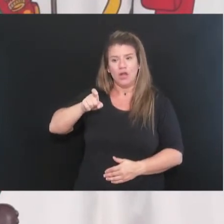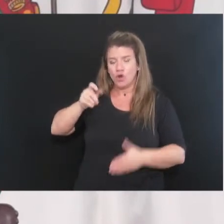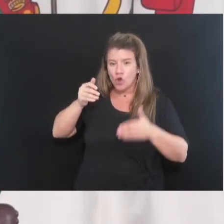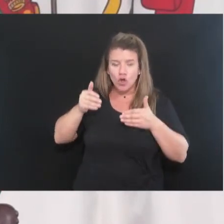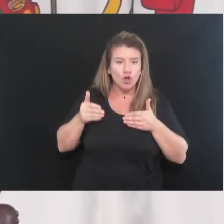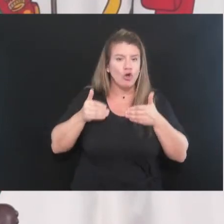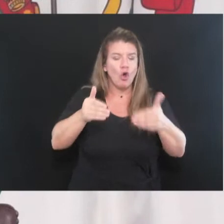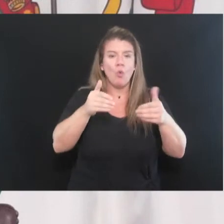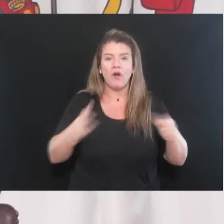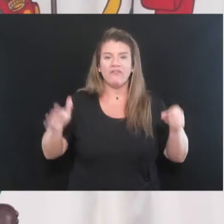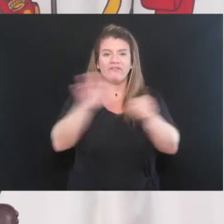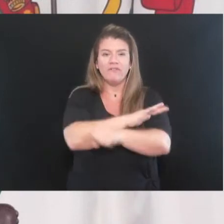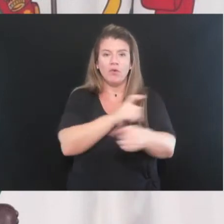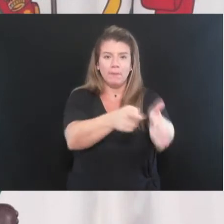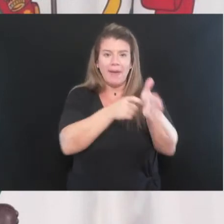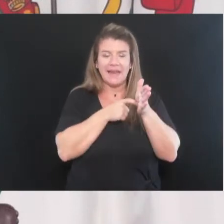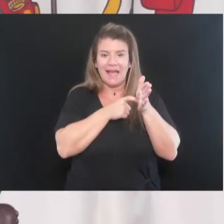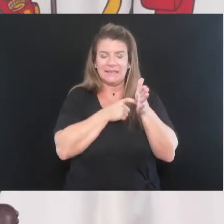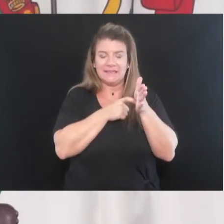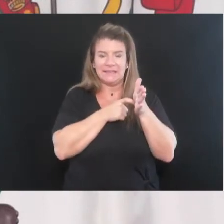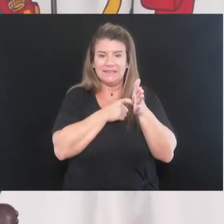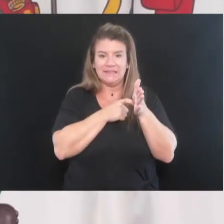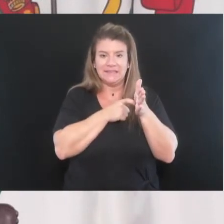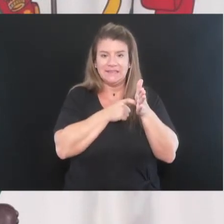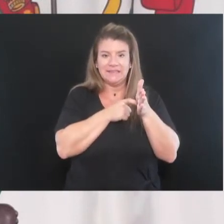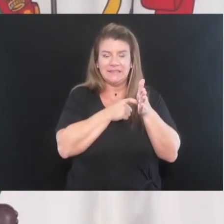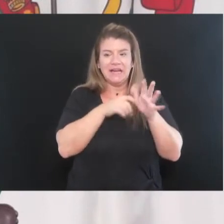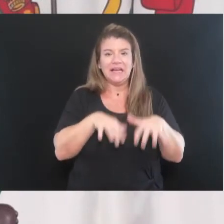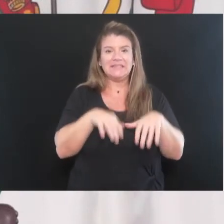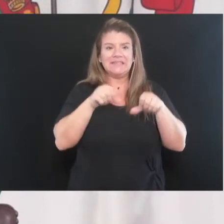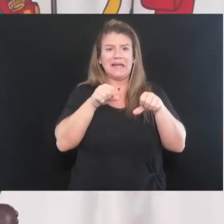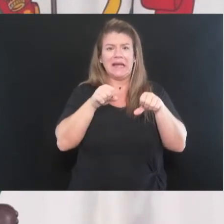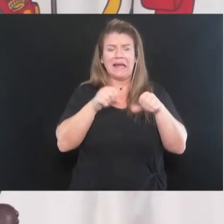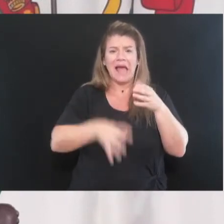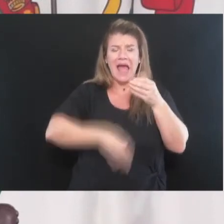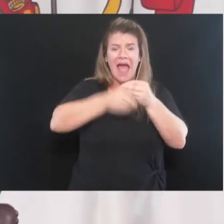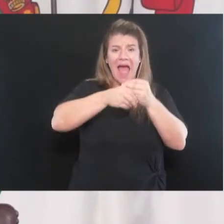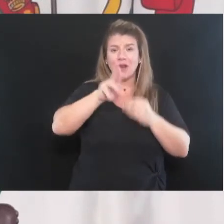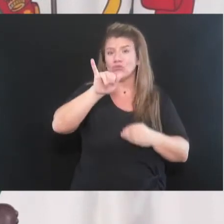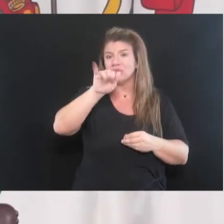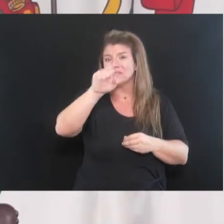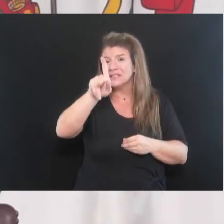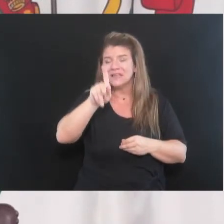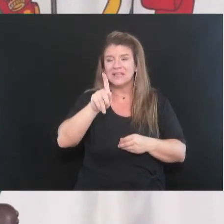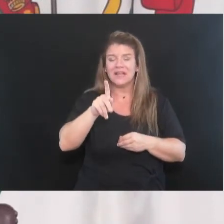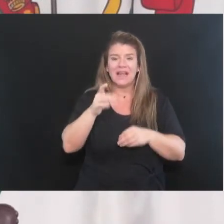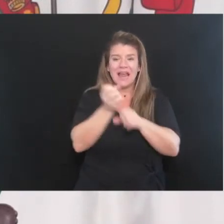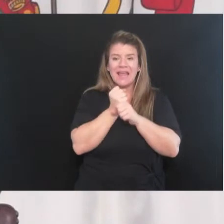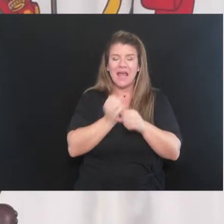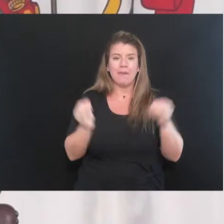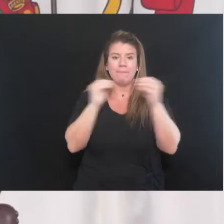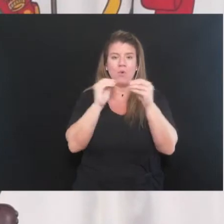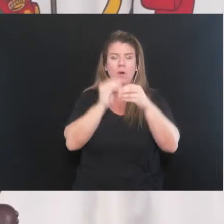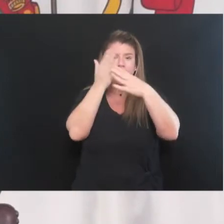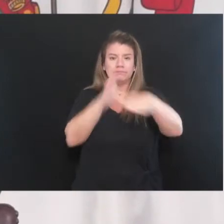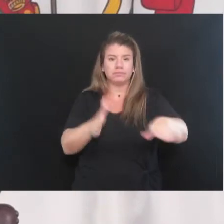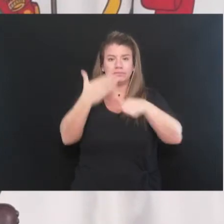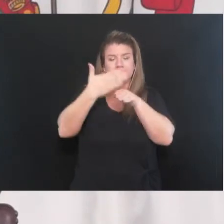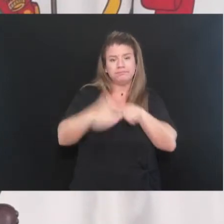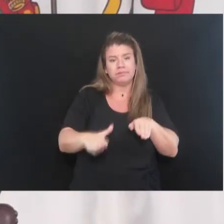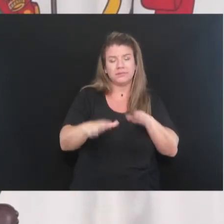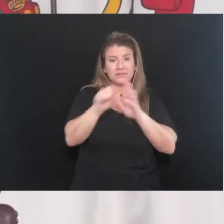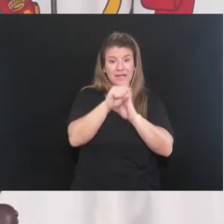mandates all over the place and absolutely take the risk and run and get us all fragmented all to pieces.